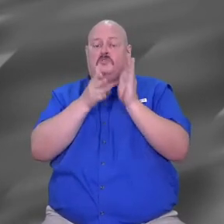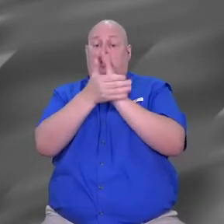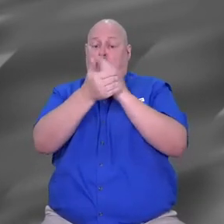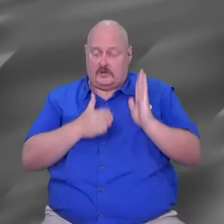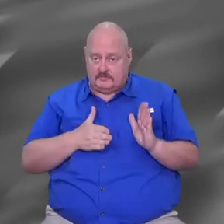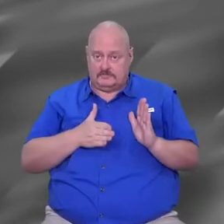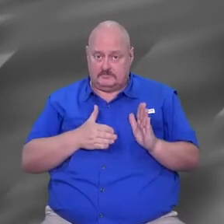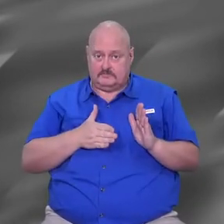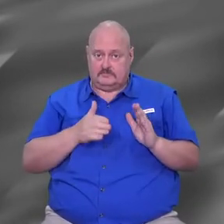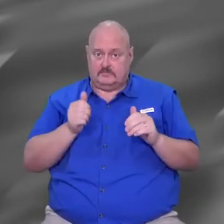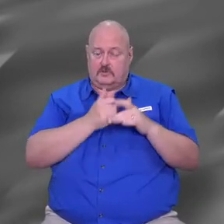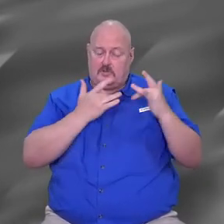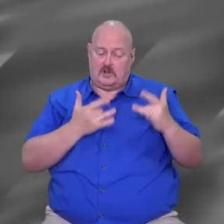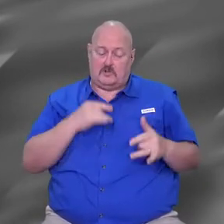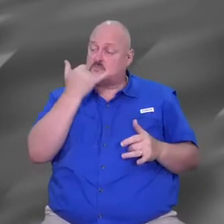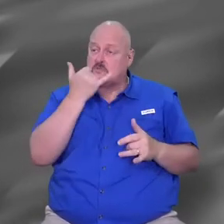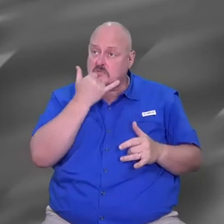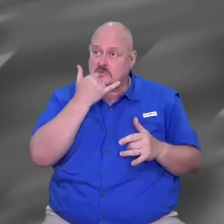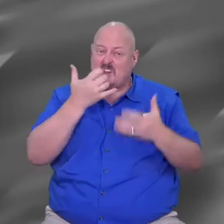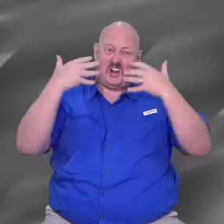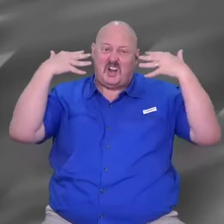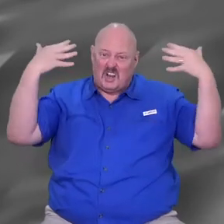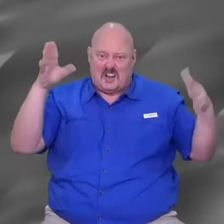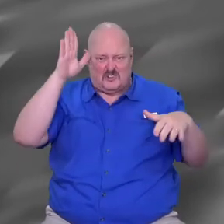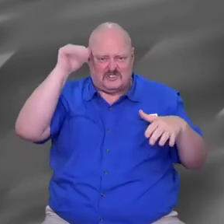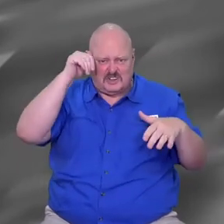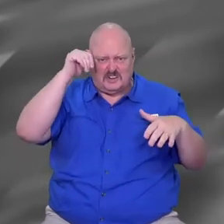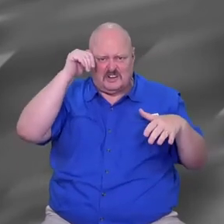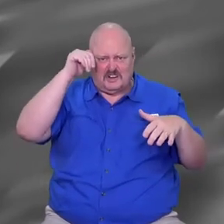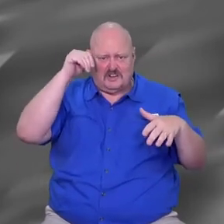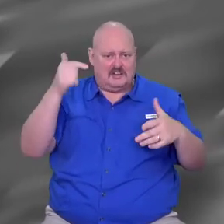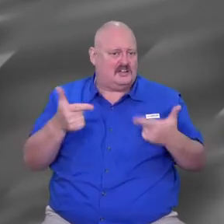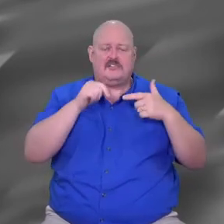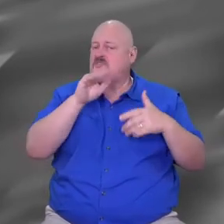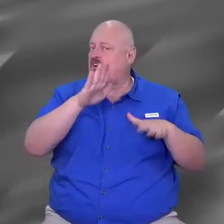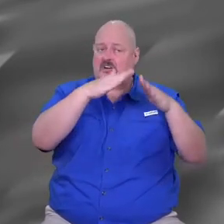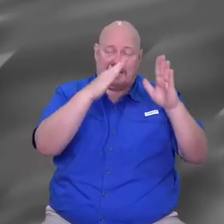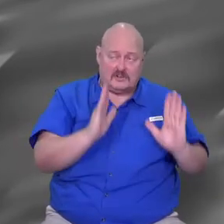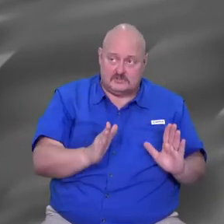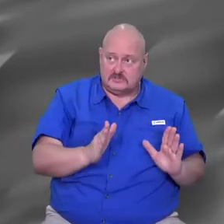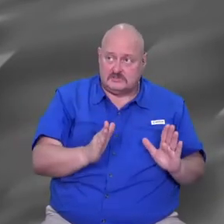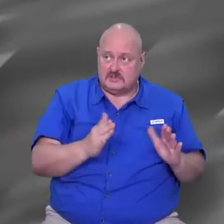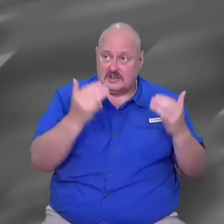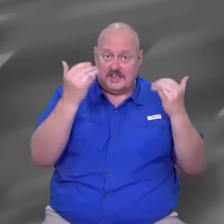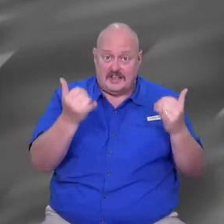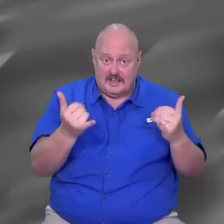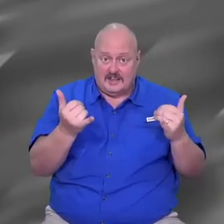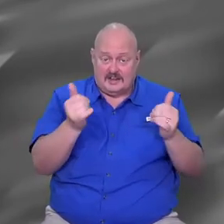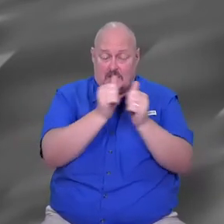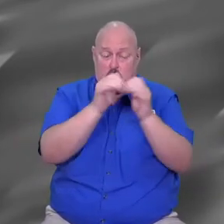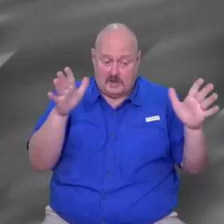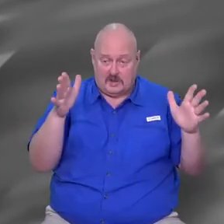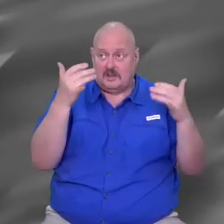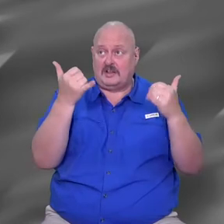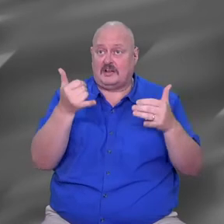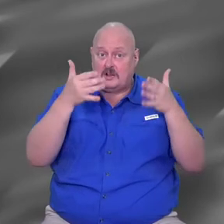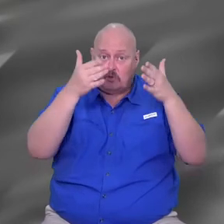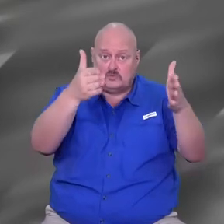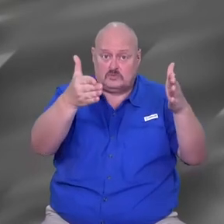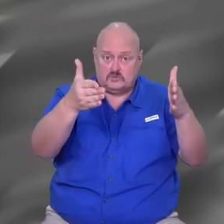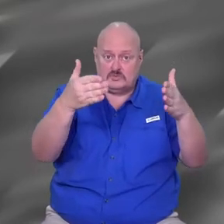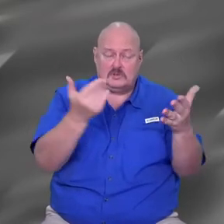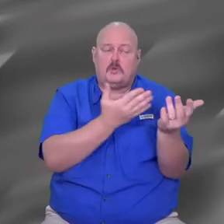with the subtle of heart. She is loud and stubborn, her feet abide not in her house. Now is she without, now in the street, she